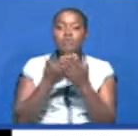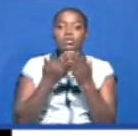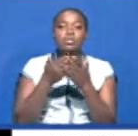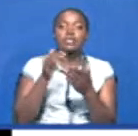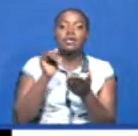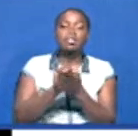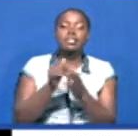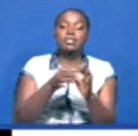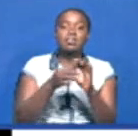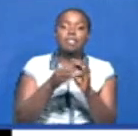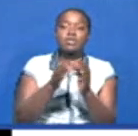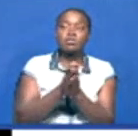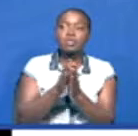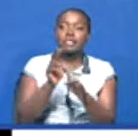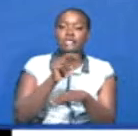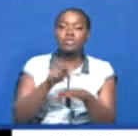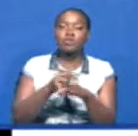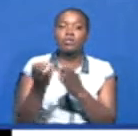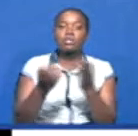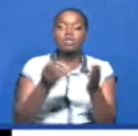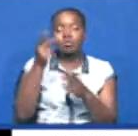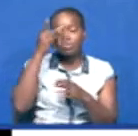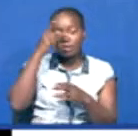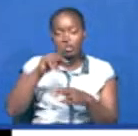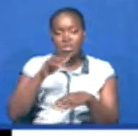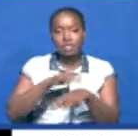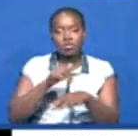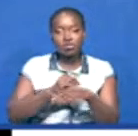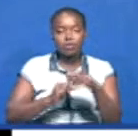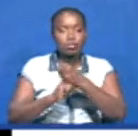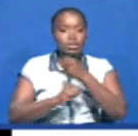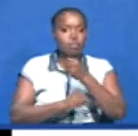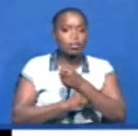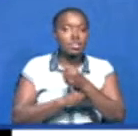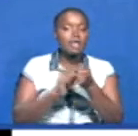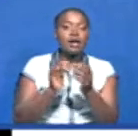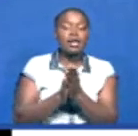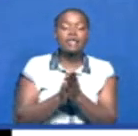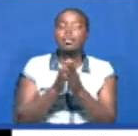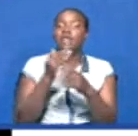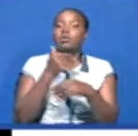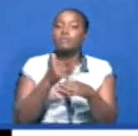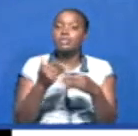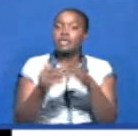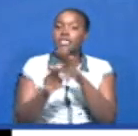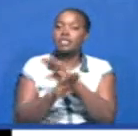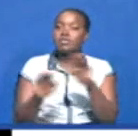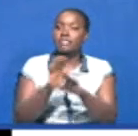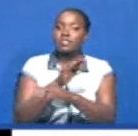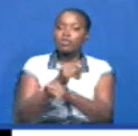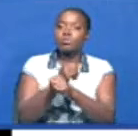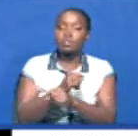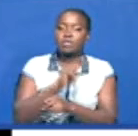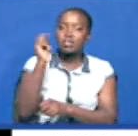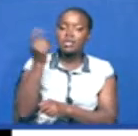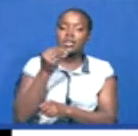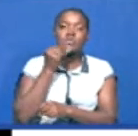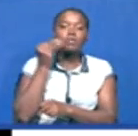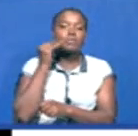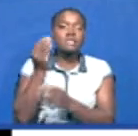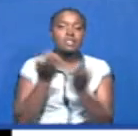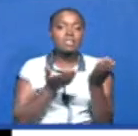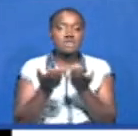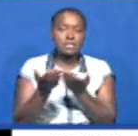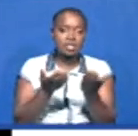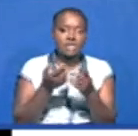with the national trade policy that calls for support and putting up measures to protect Kenya's domestic trade